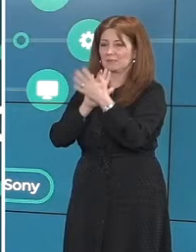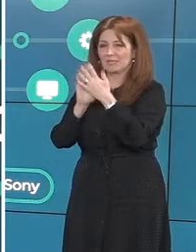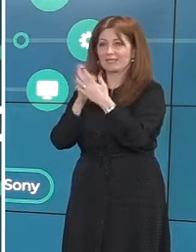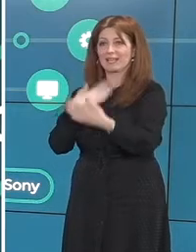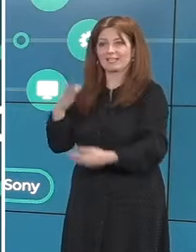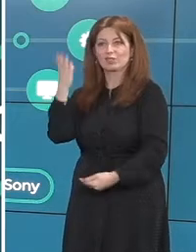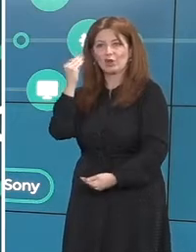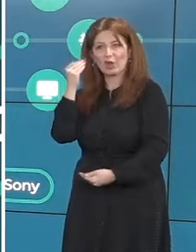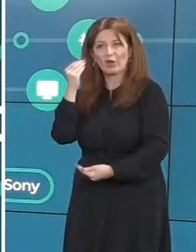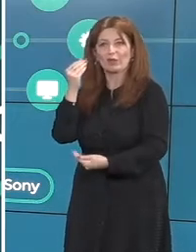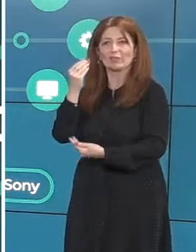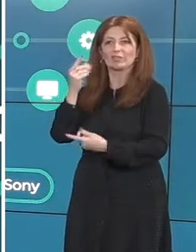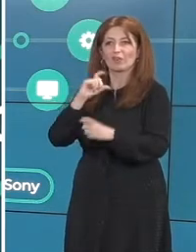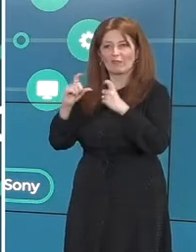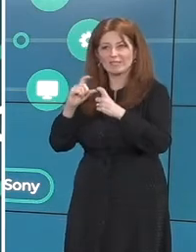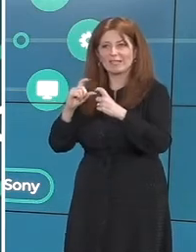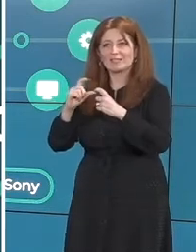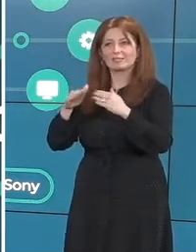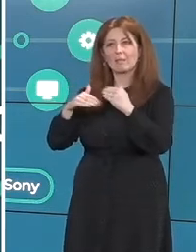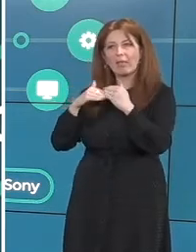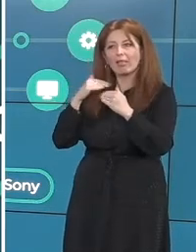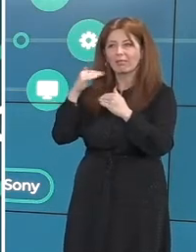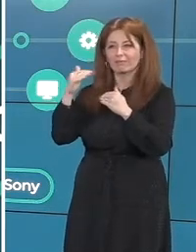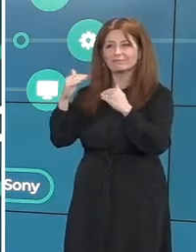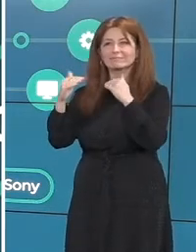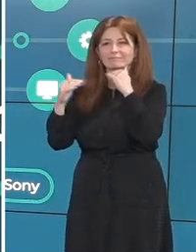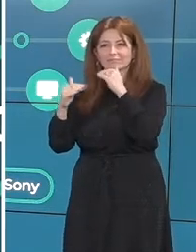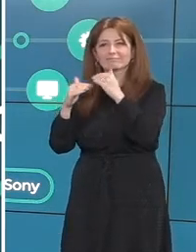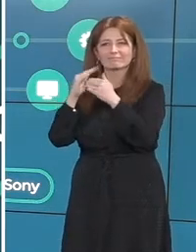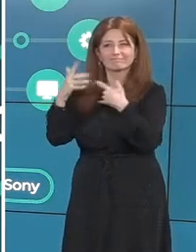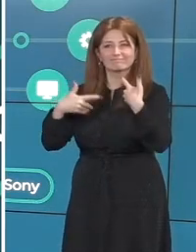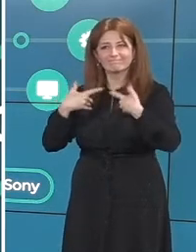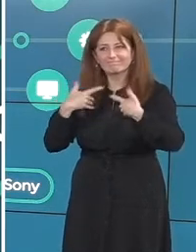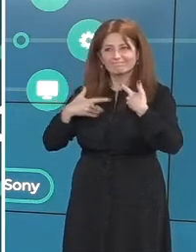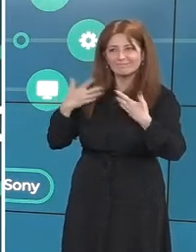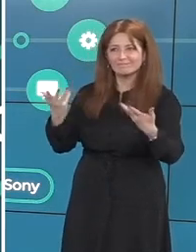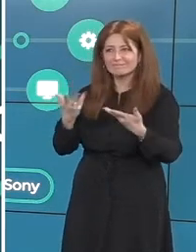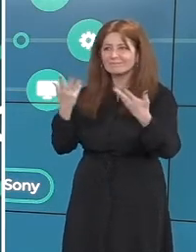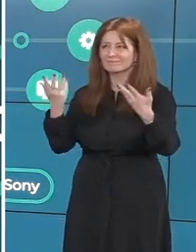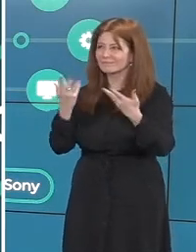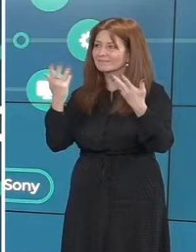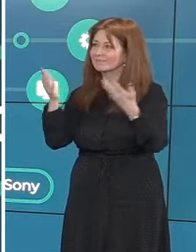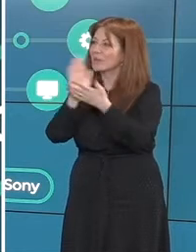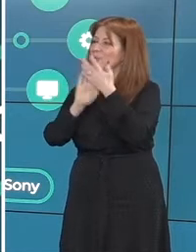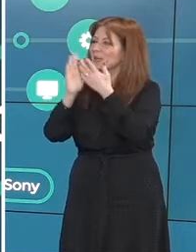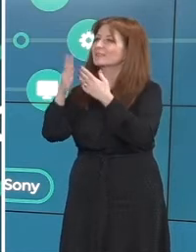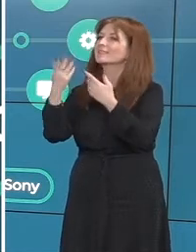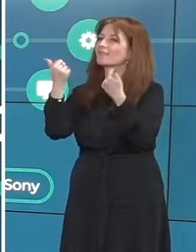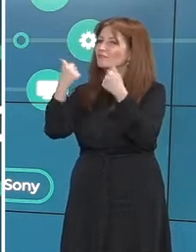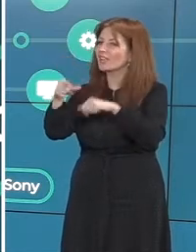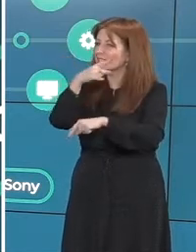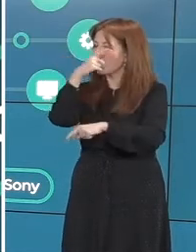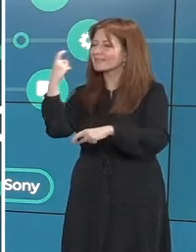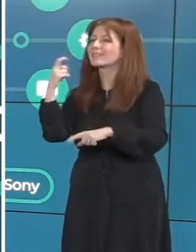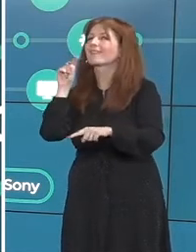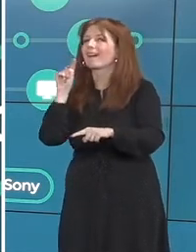to sort of build up the conversation so they could be at that fever pitch where I live, and they can learn to understand why it's a passion and